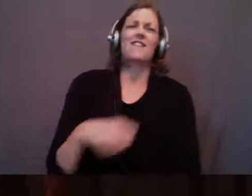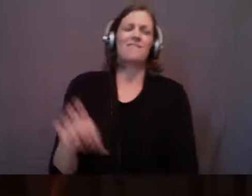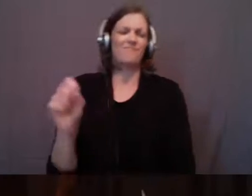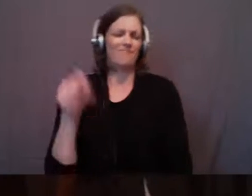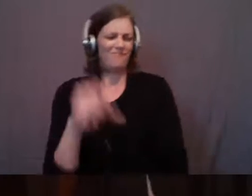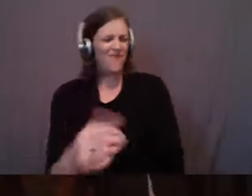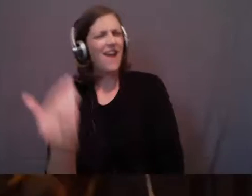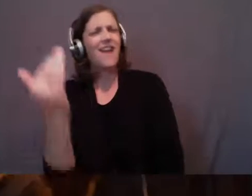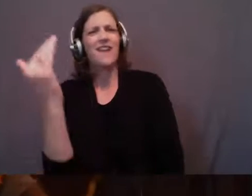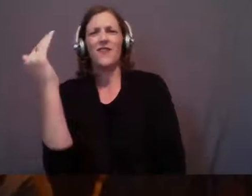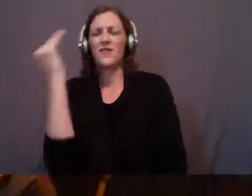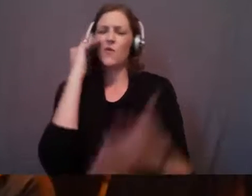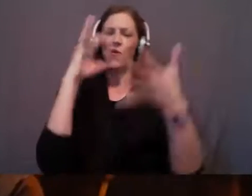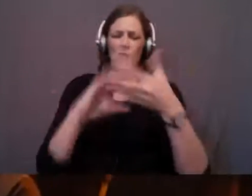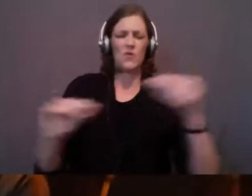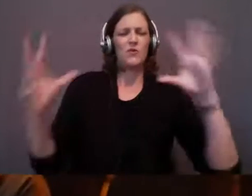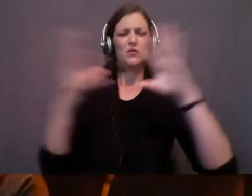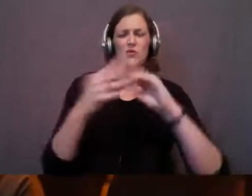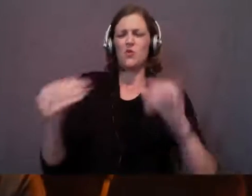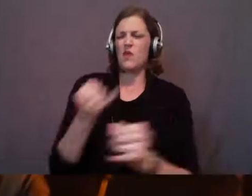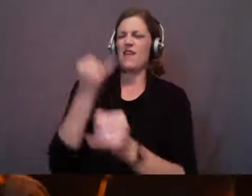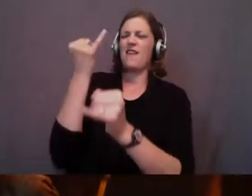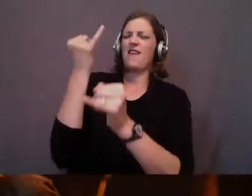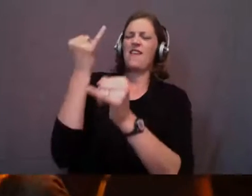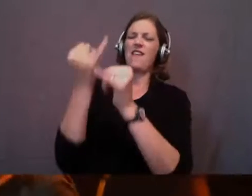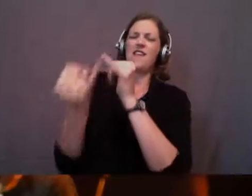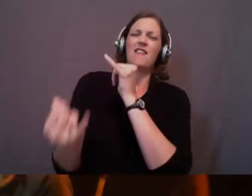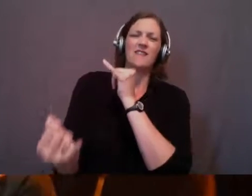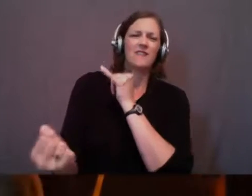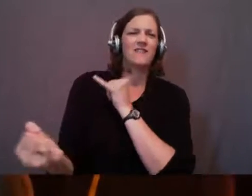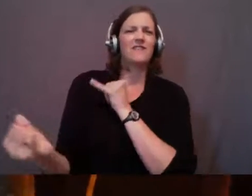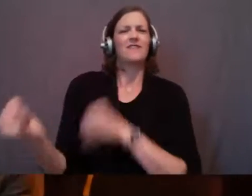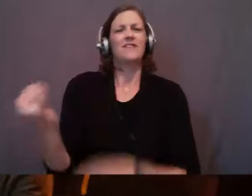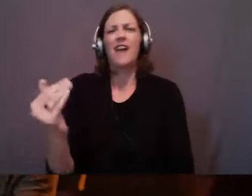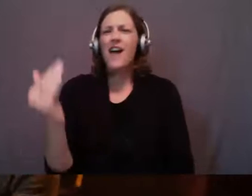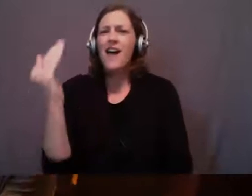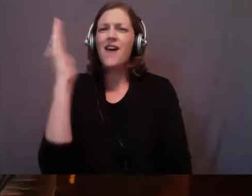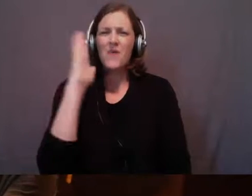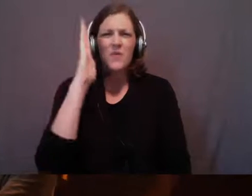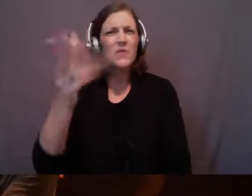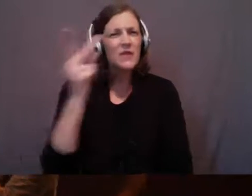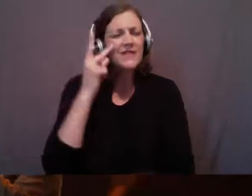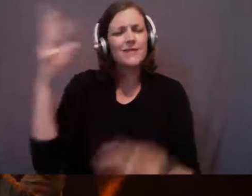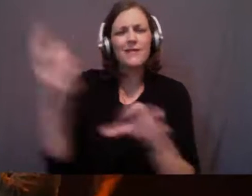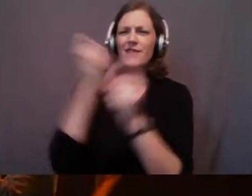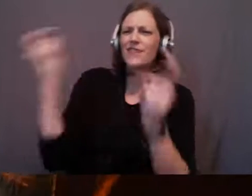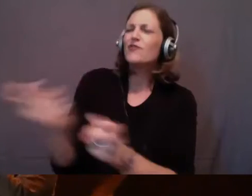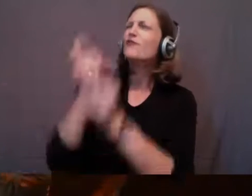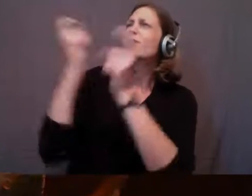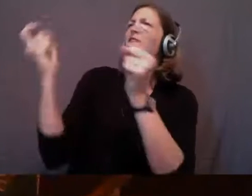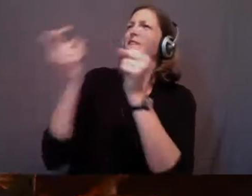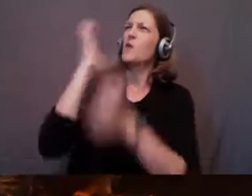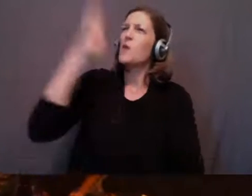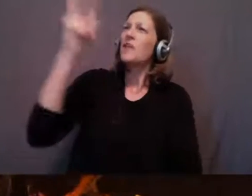know how this story ends. 'Cause I'm gonna see a victory. 'Cause